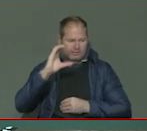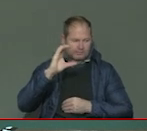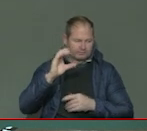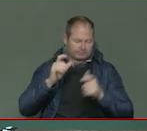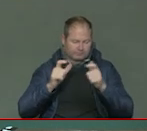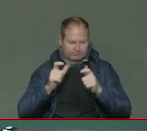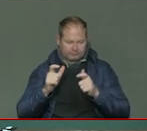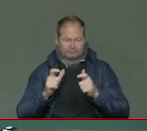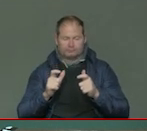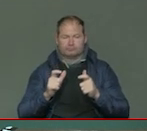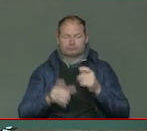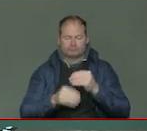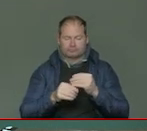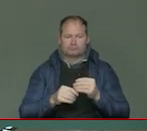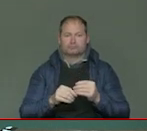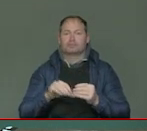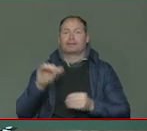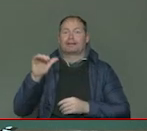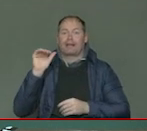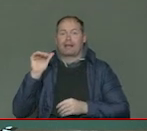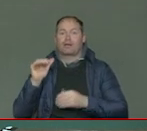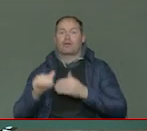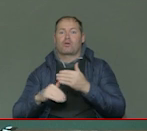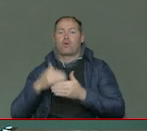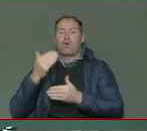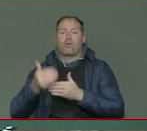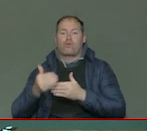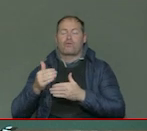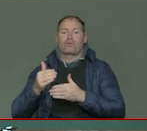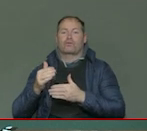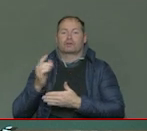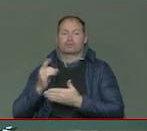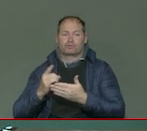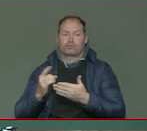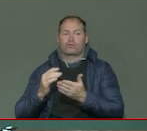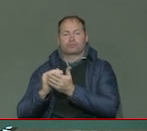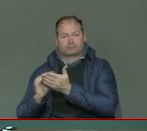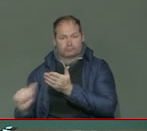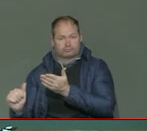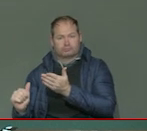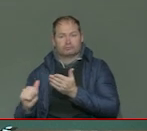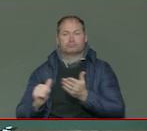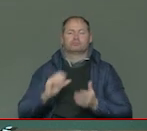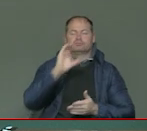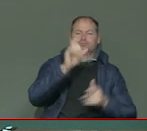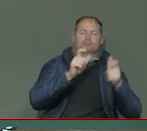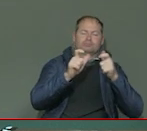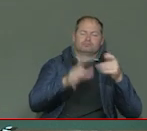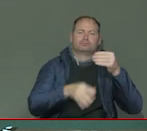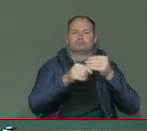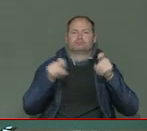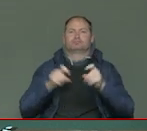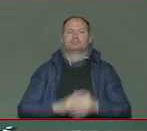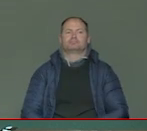owed it. Or if my bank was in overdraft, I would subtract it and add it to my creditors control. All right. So